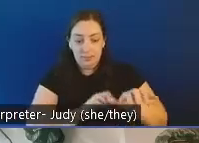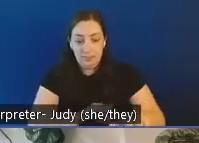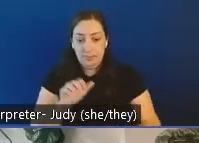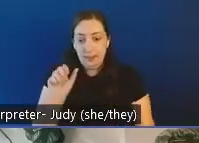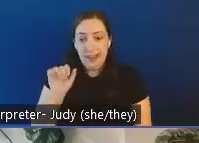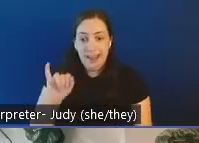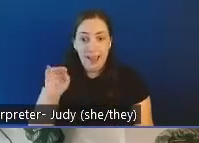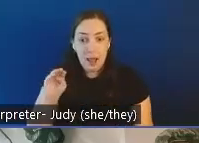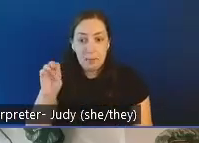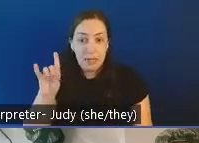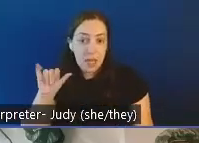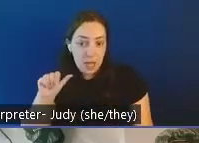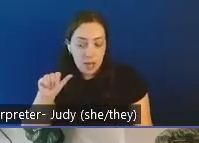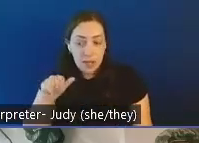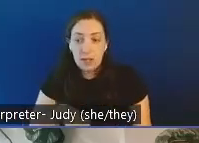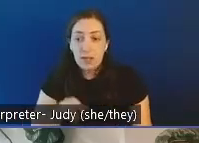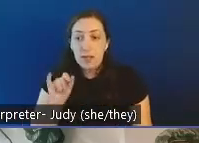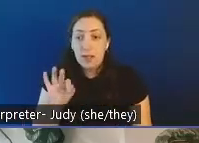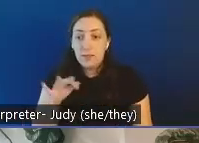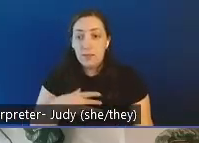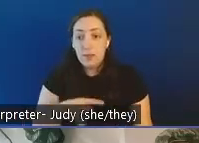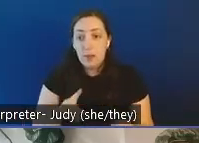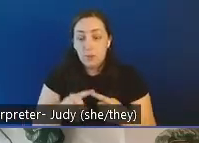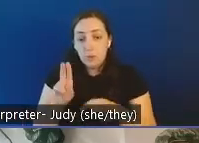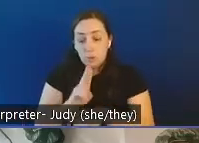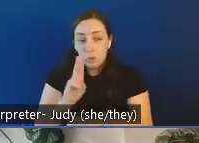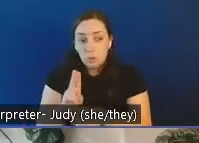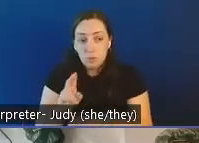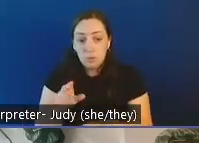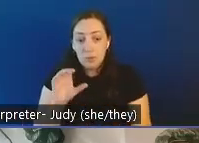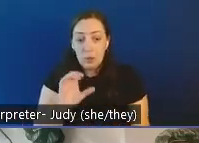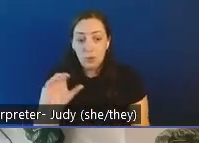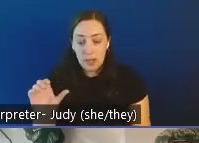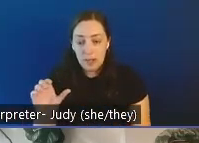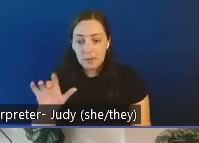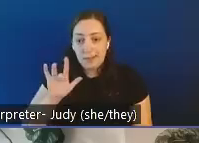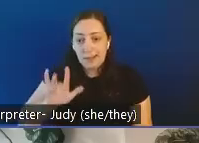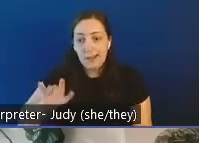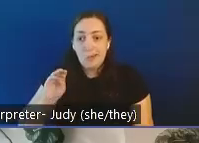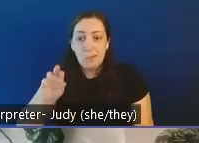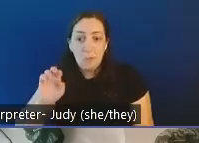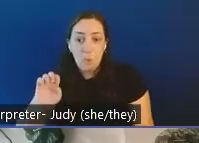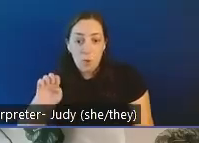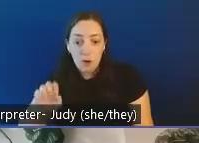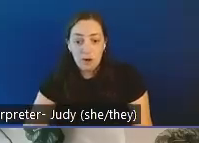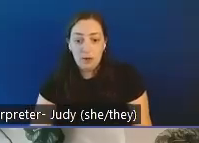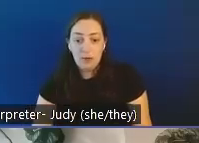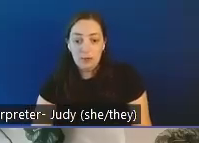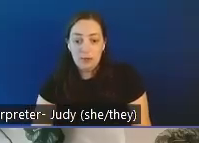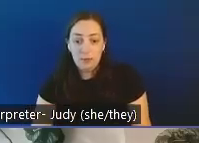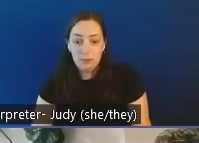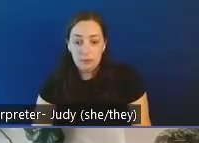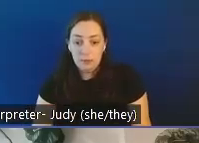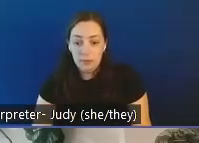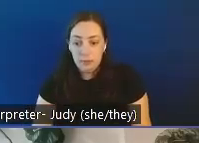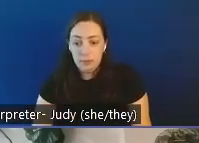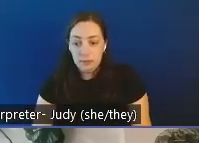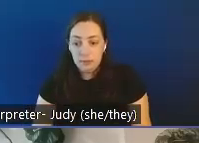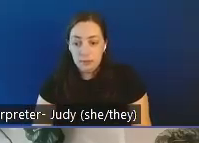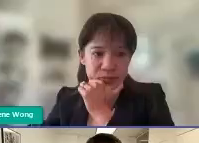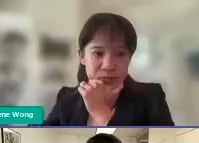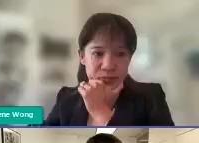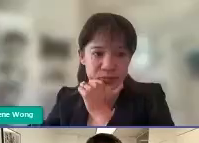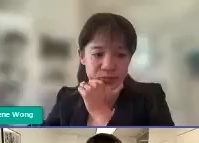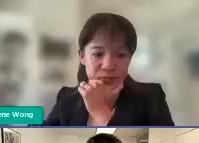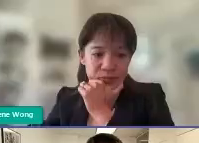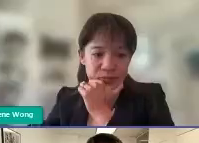AI Media. If you'd like to use closed captions, hover over the More button on the bottom of your Zoom screen, and that will enable the